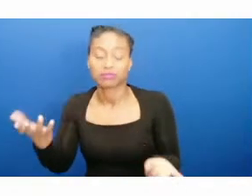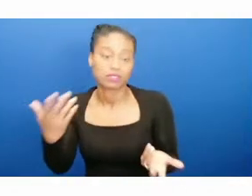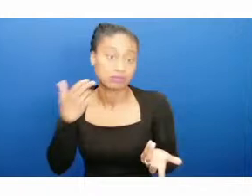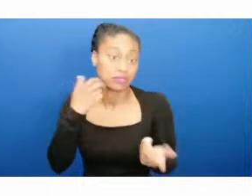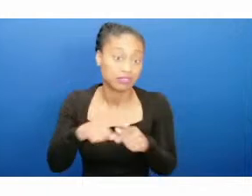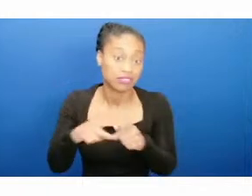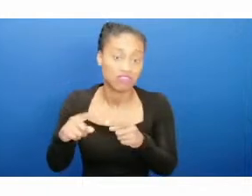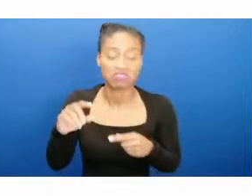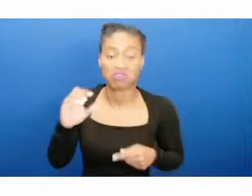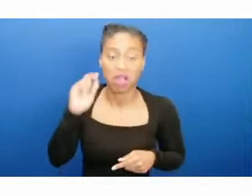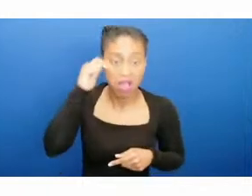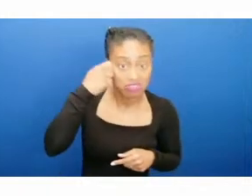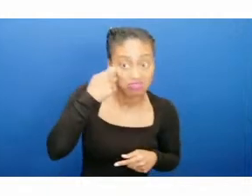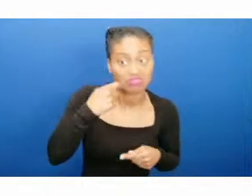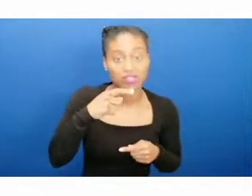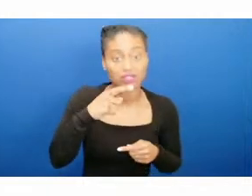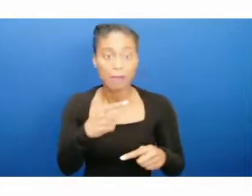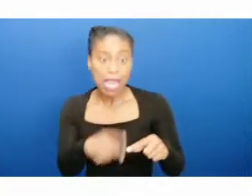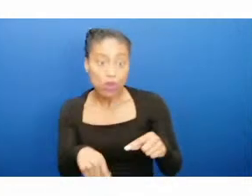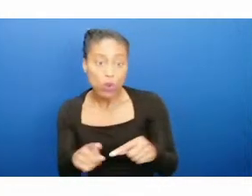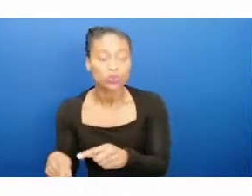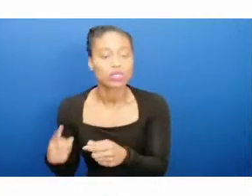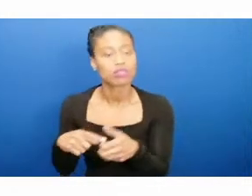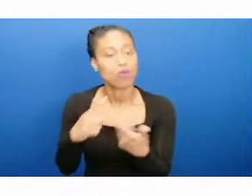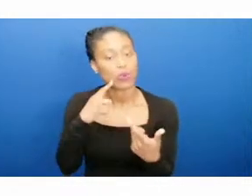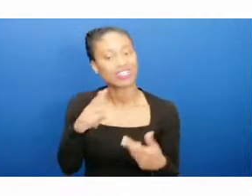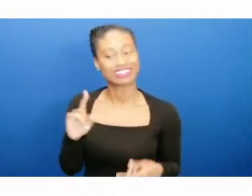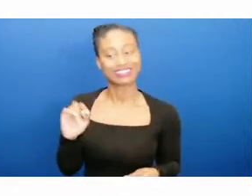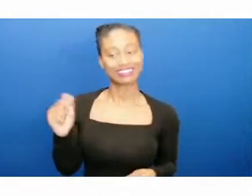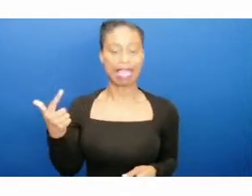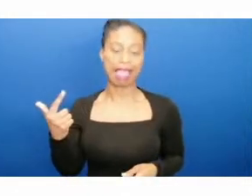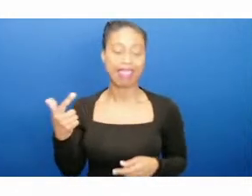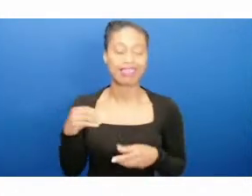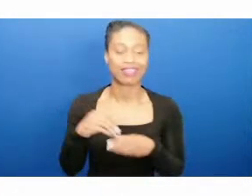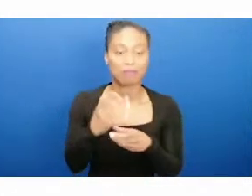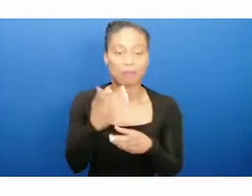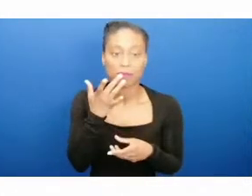and some spice to our tacos when it's time to serve them.